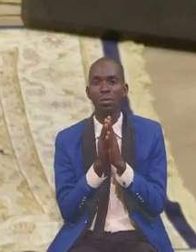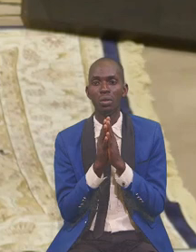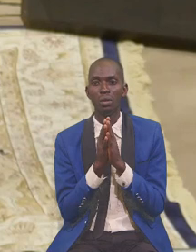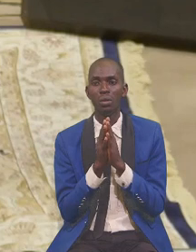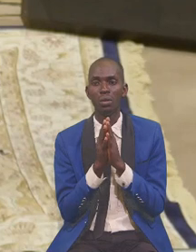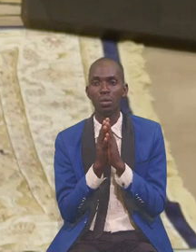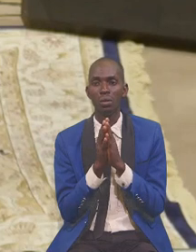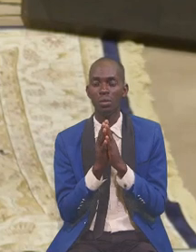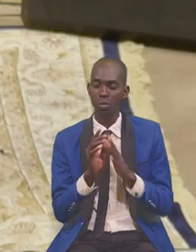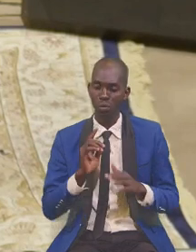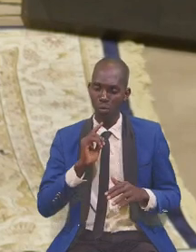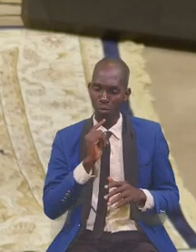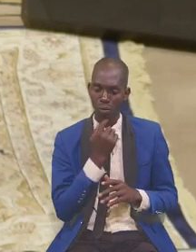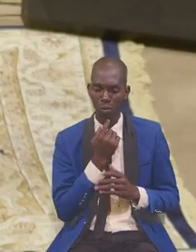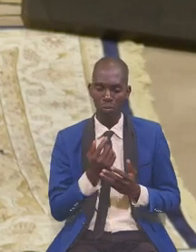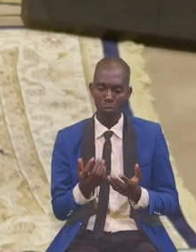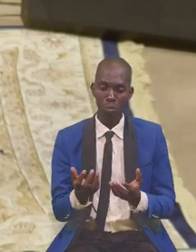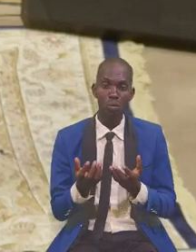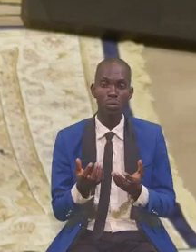Fervent passion.